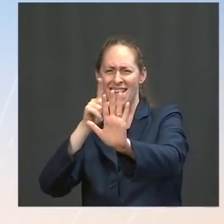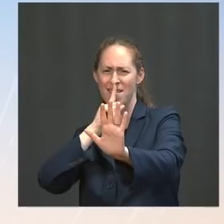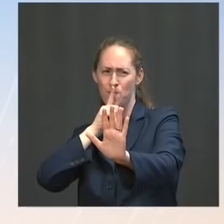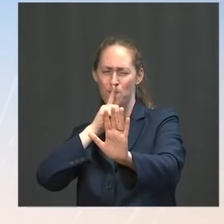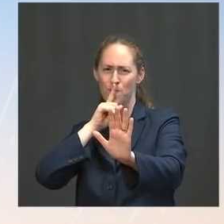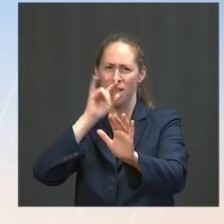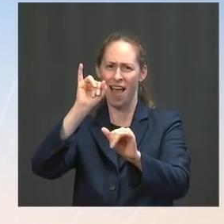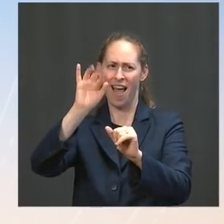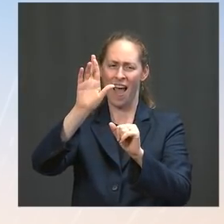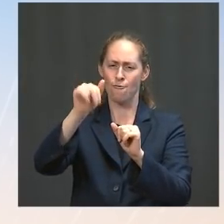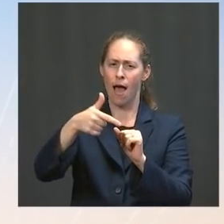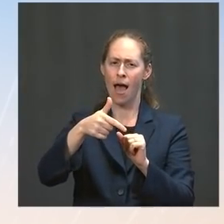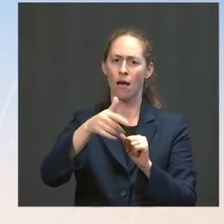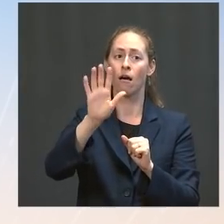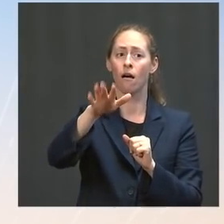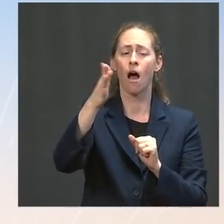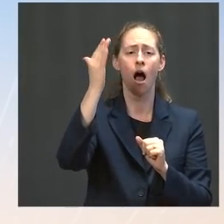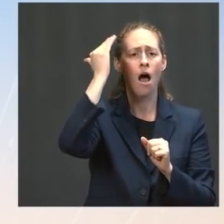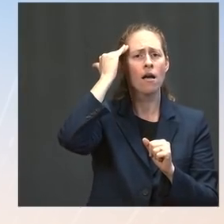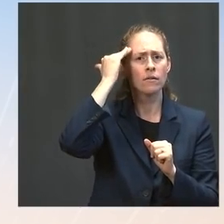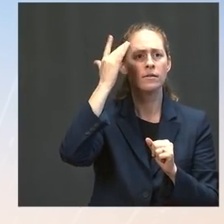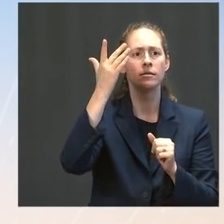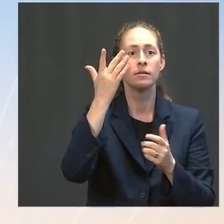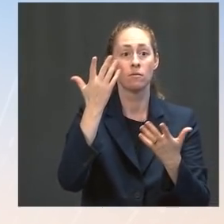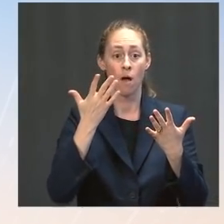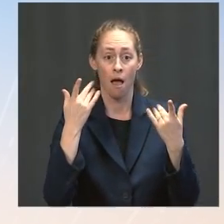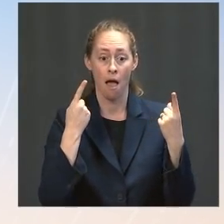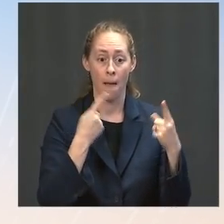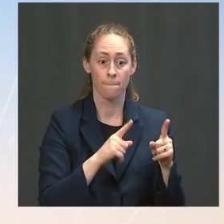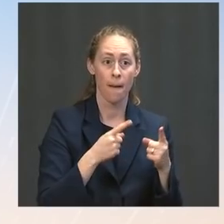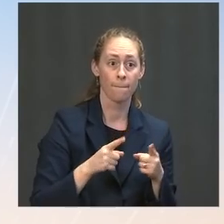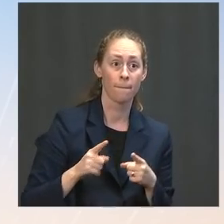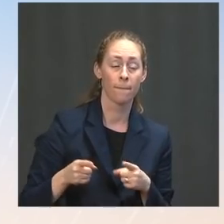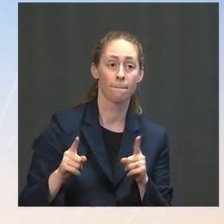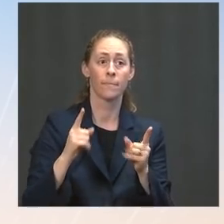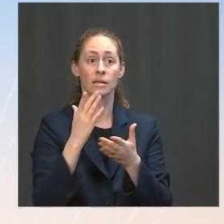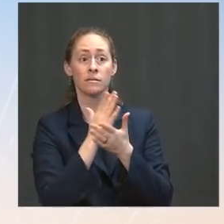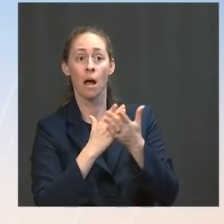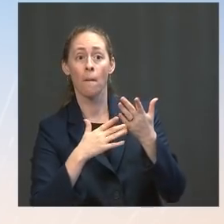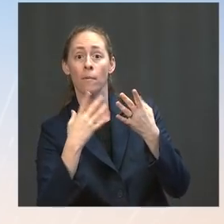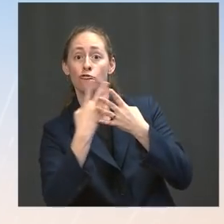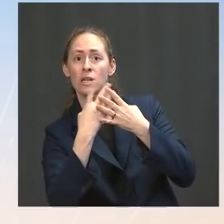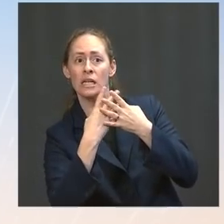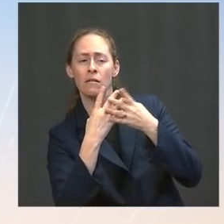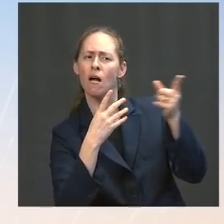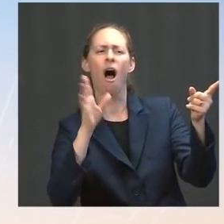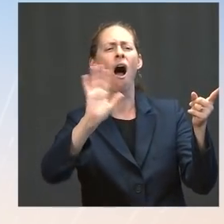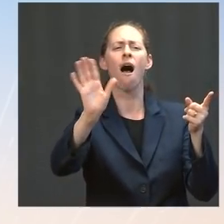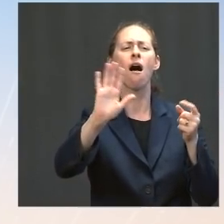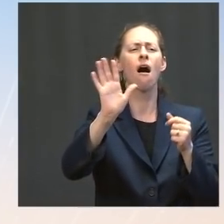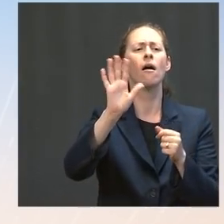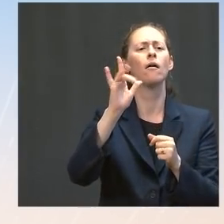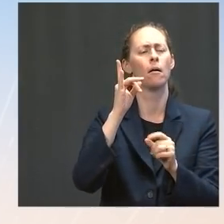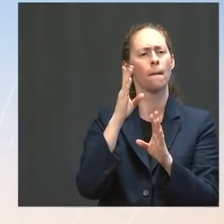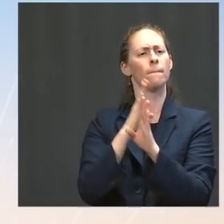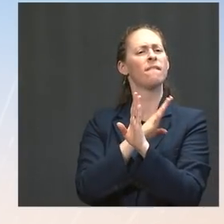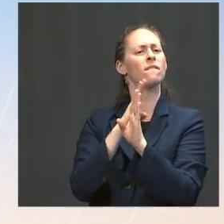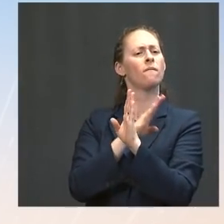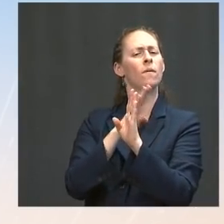it's- guidance for you on the timeline. Okay. Go ahead. Oh, go ahead. Just Yeah, real quick, go I'm so ahead. sorry. Oh, sure, go ahead. Go ahead. So, on